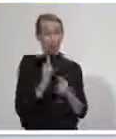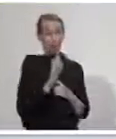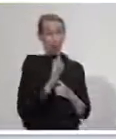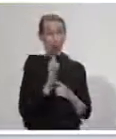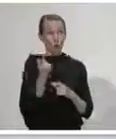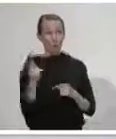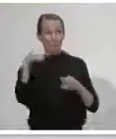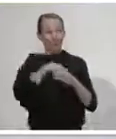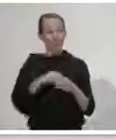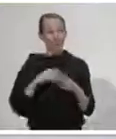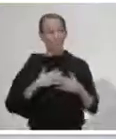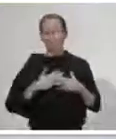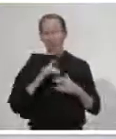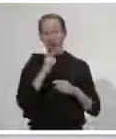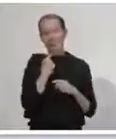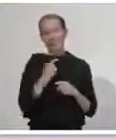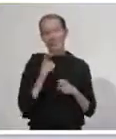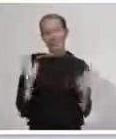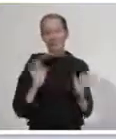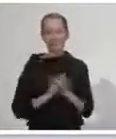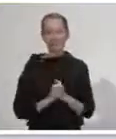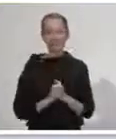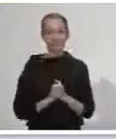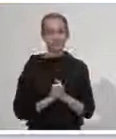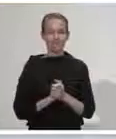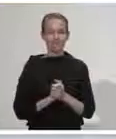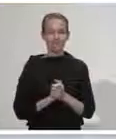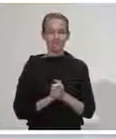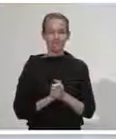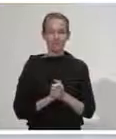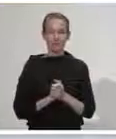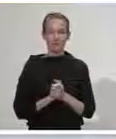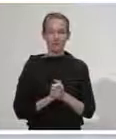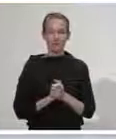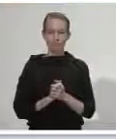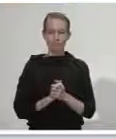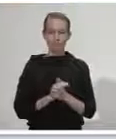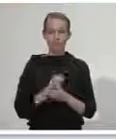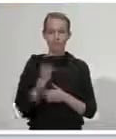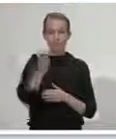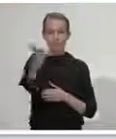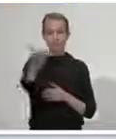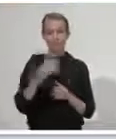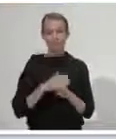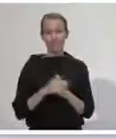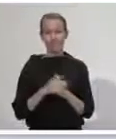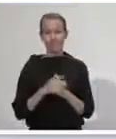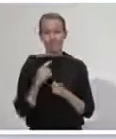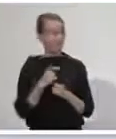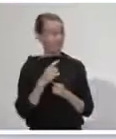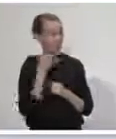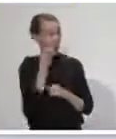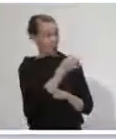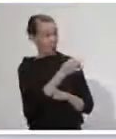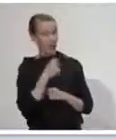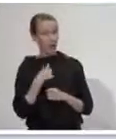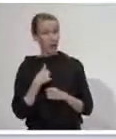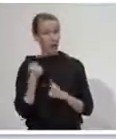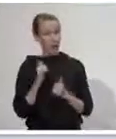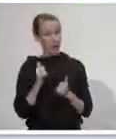Down the back, and then I'll come back to you, Bernard, then down the back, and then we'll wrap up. Have you sent a present to Boris Johnson and his new